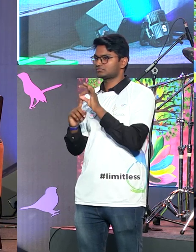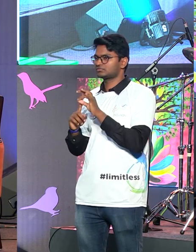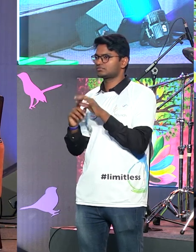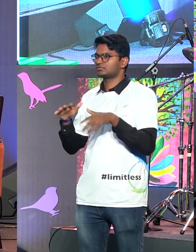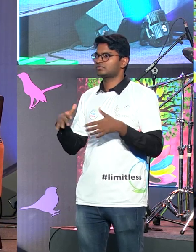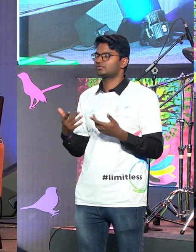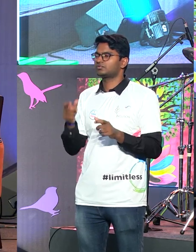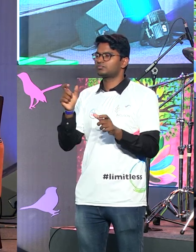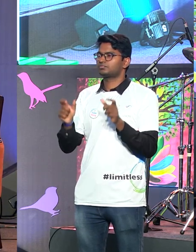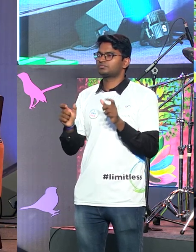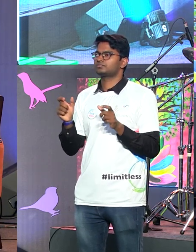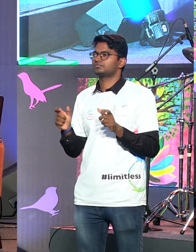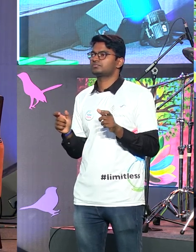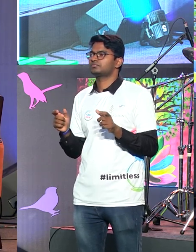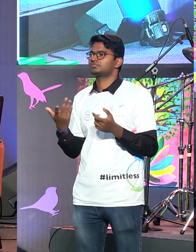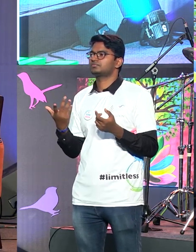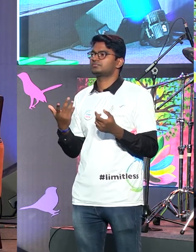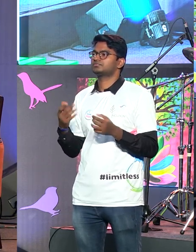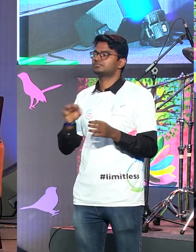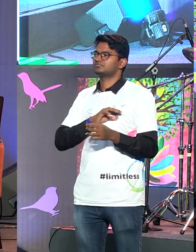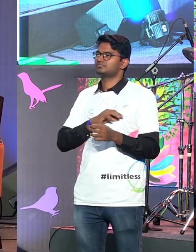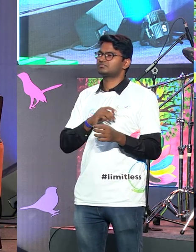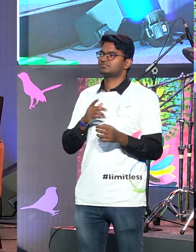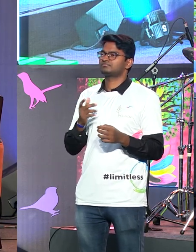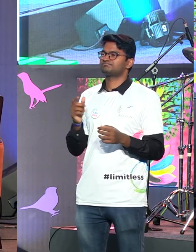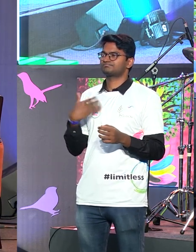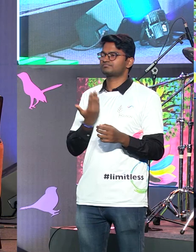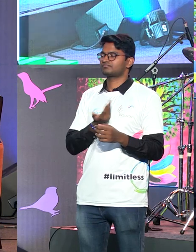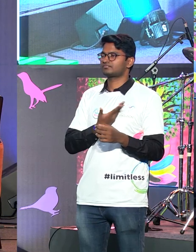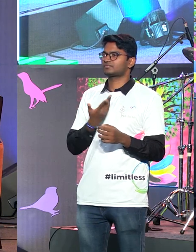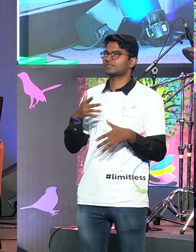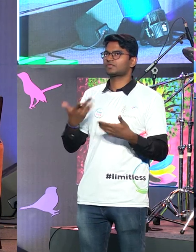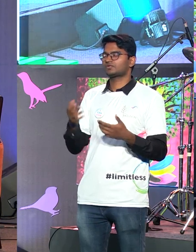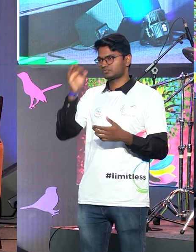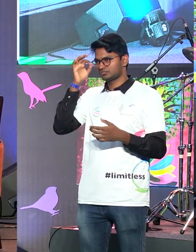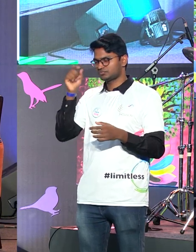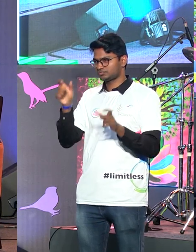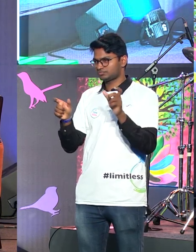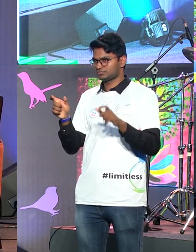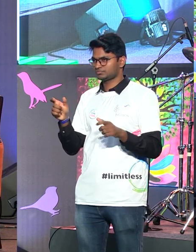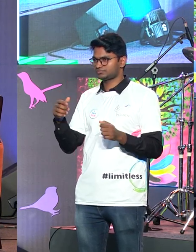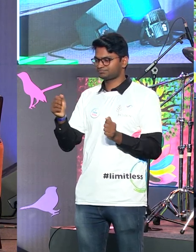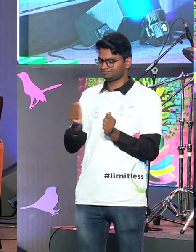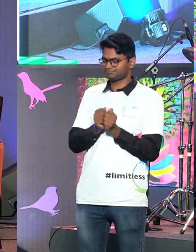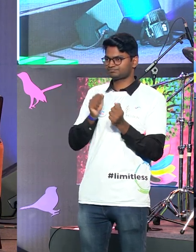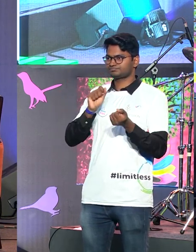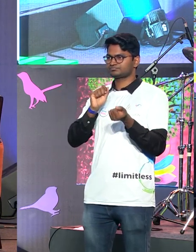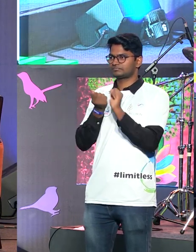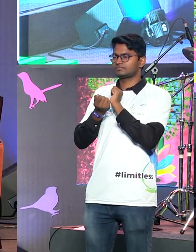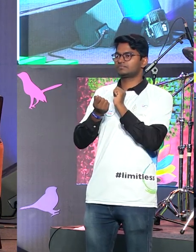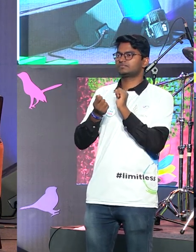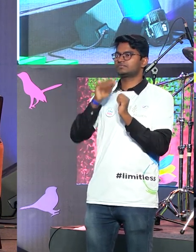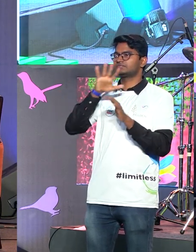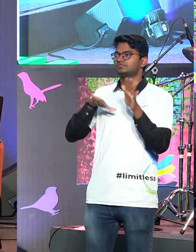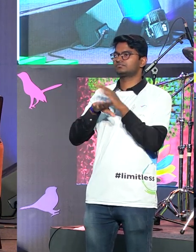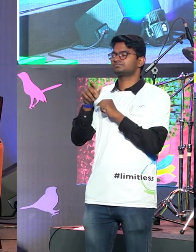come together to make a change in India? Because a lot of the videos sometimes you see are all of celebrities. So the question was more, I